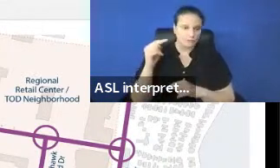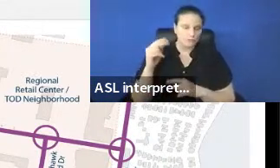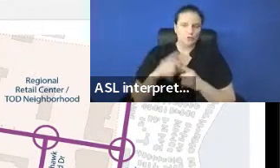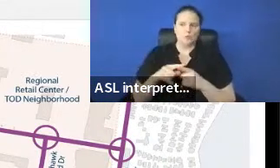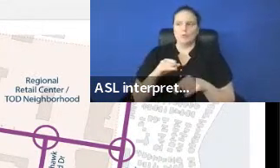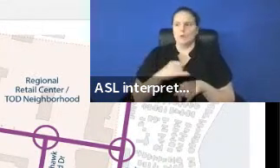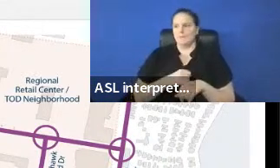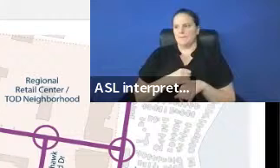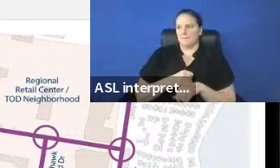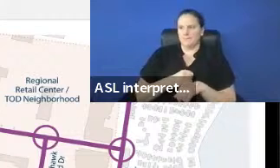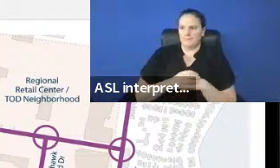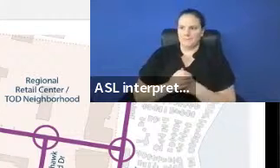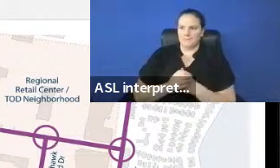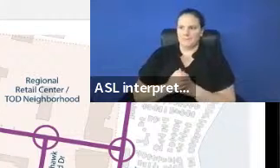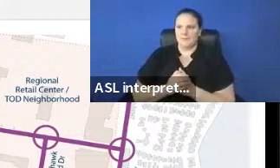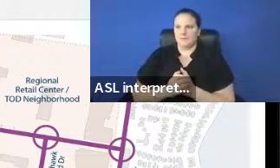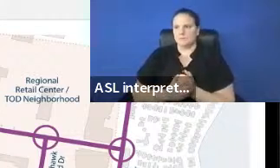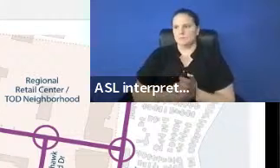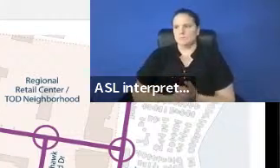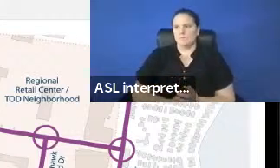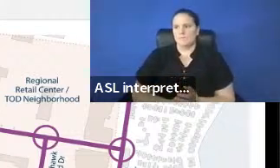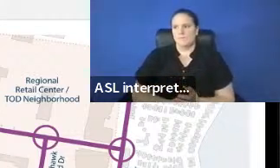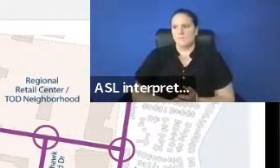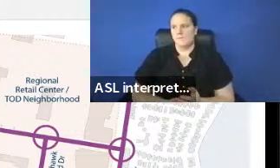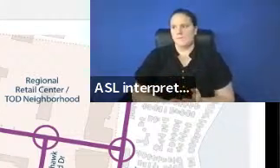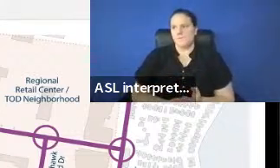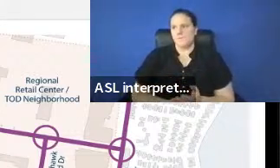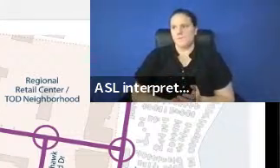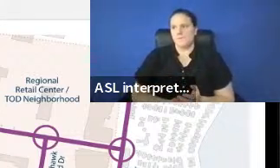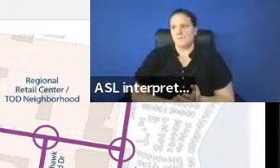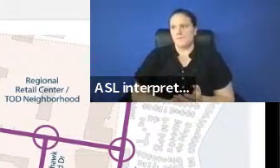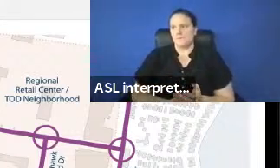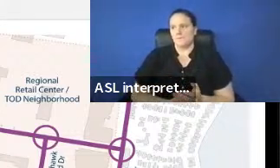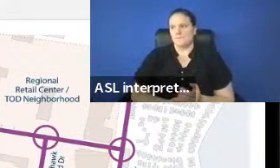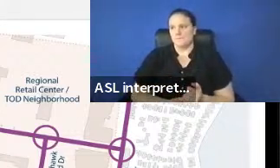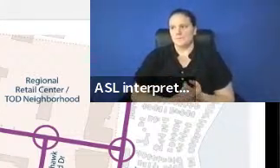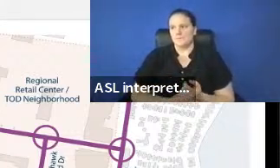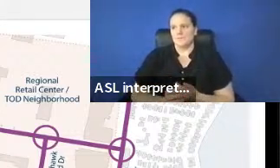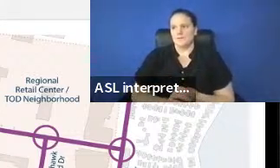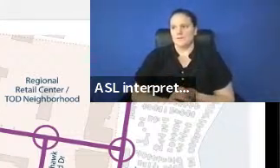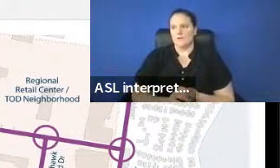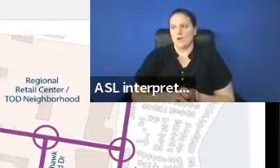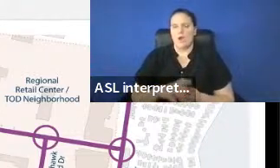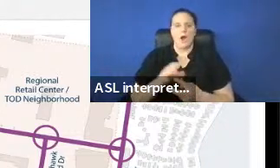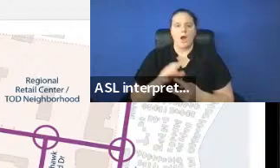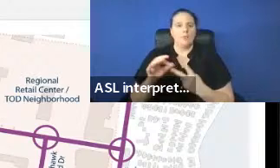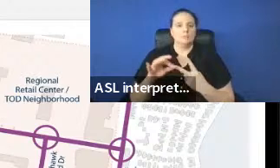and leaving the island. And let's go to option 4.